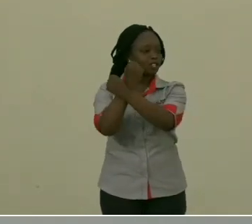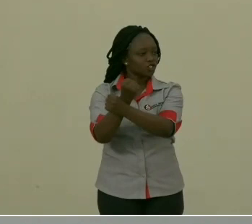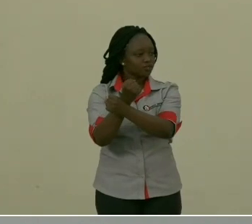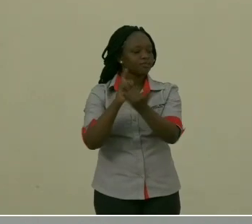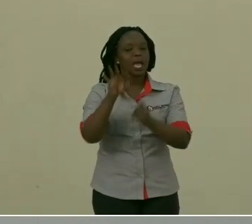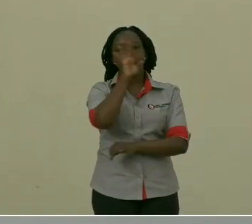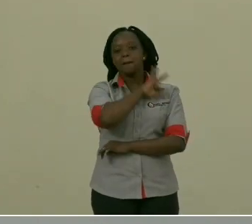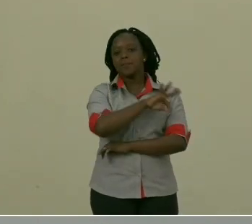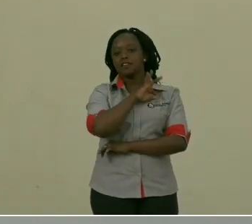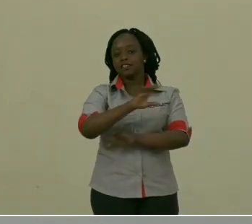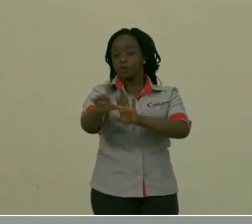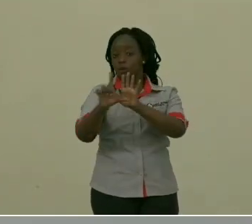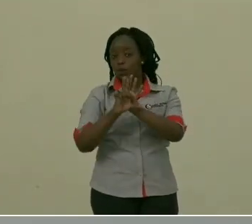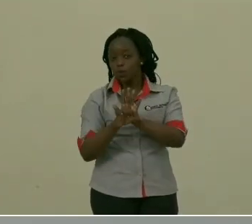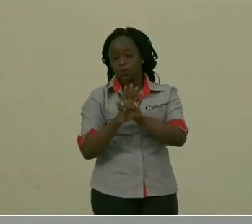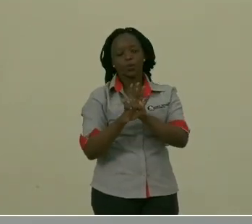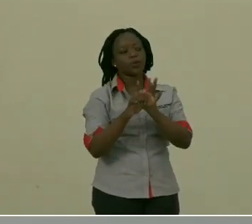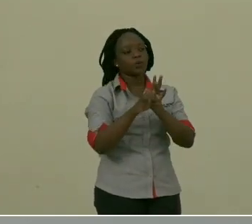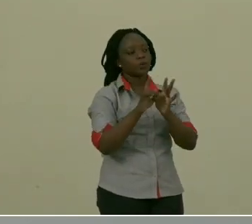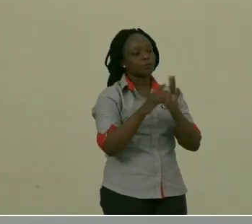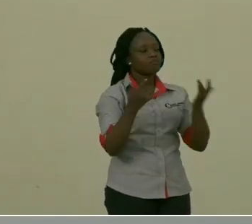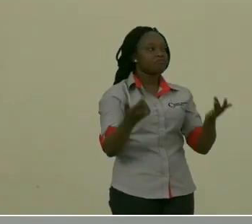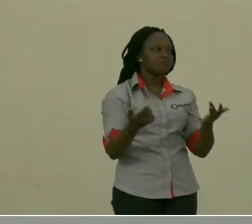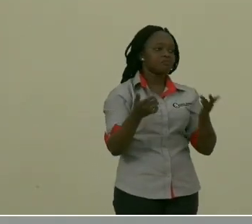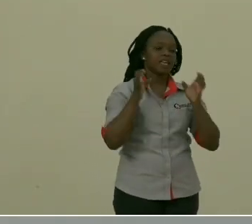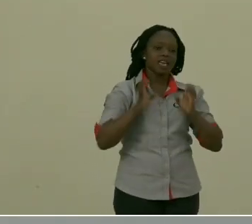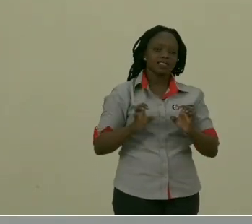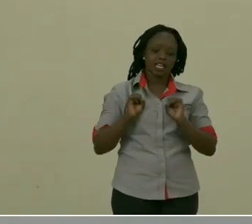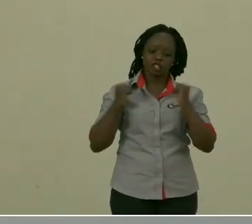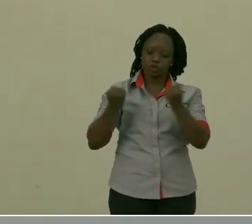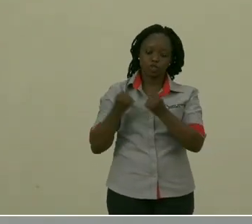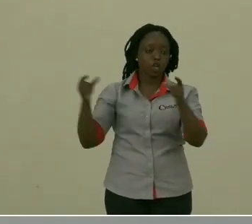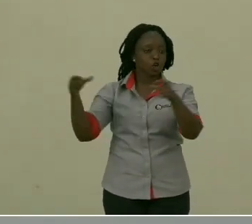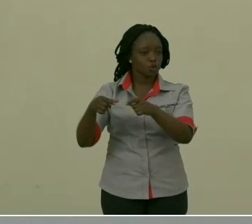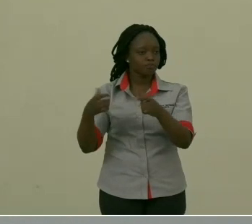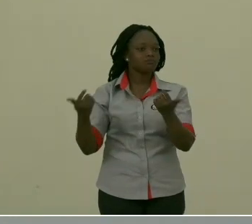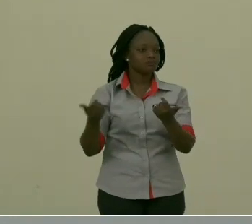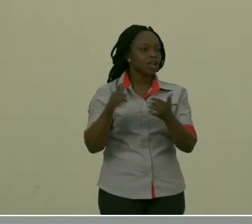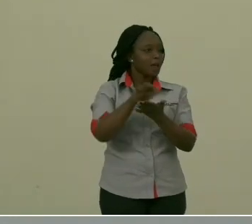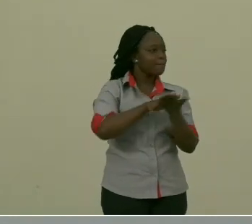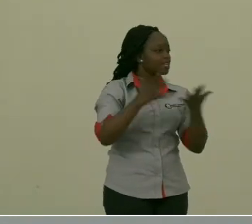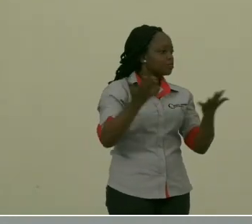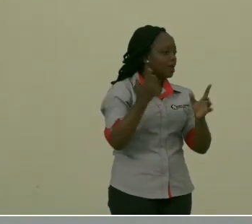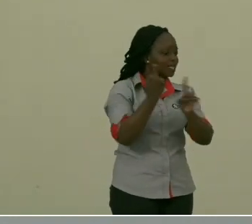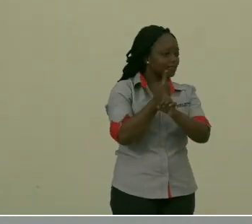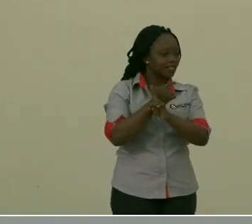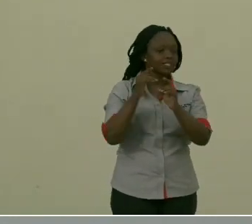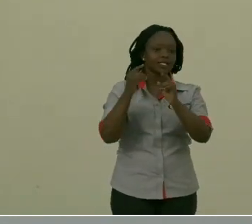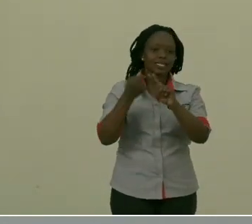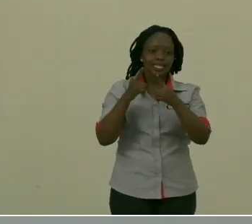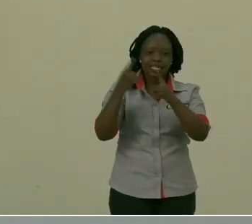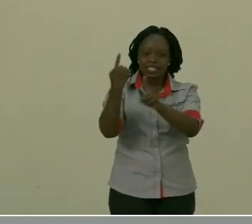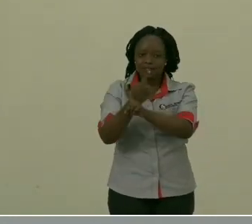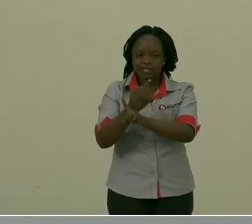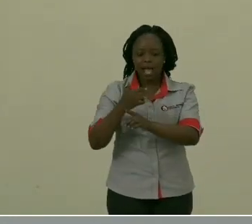and benefit of the law, regardless of their ethnic, social group, origin, race, or any other status. And